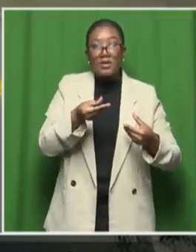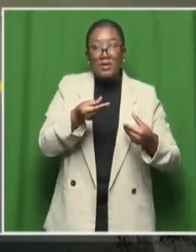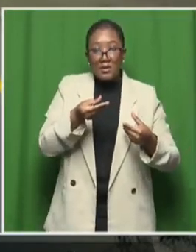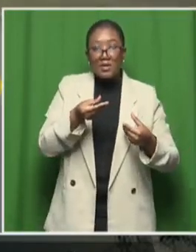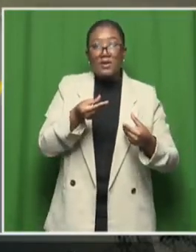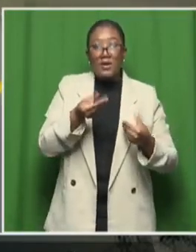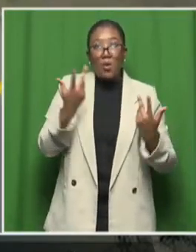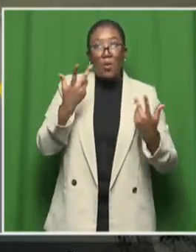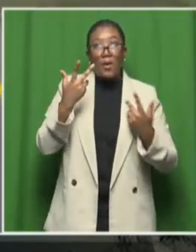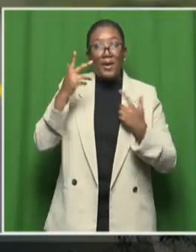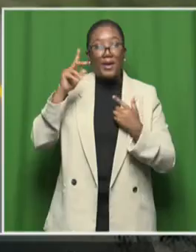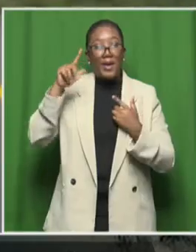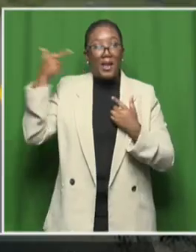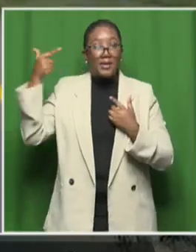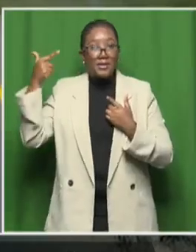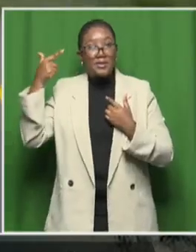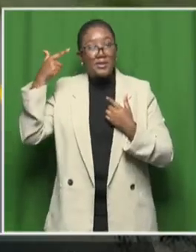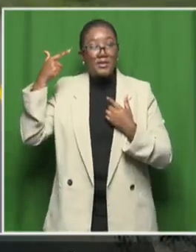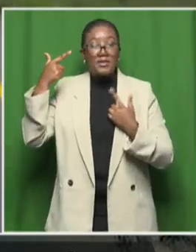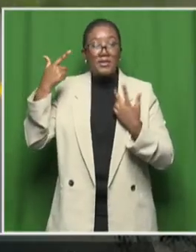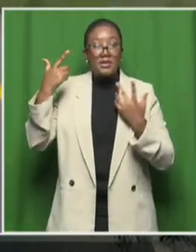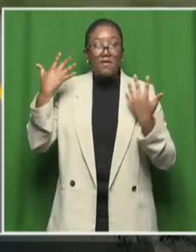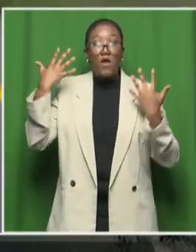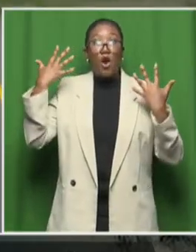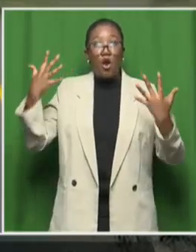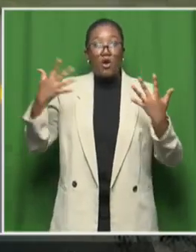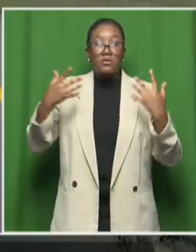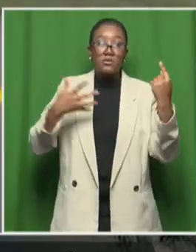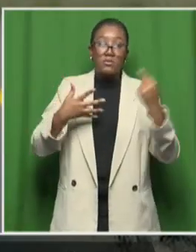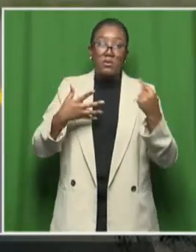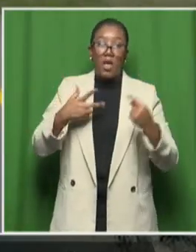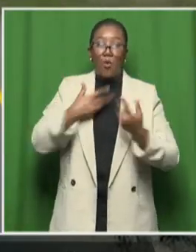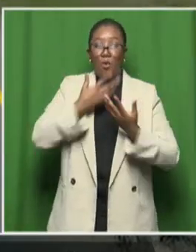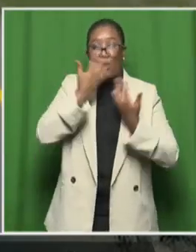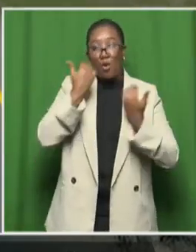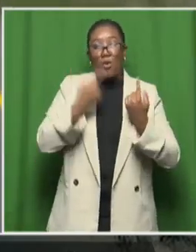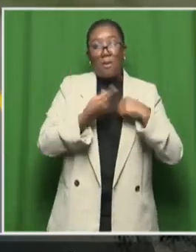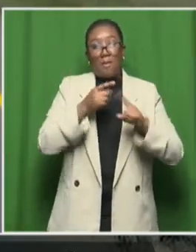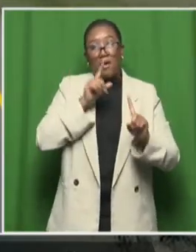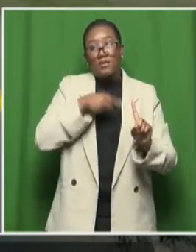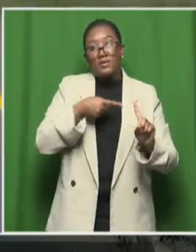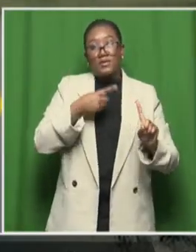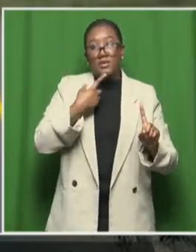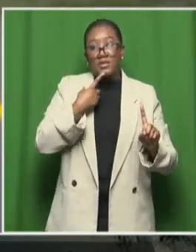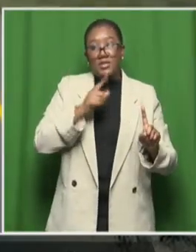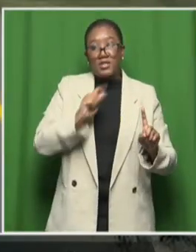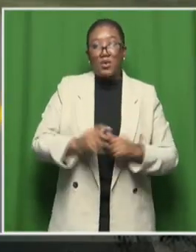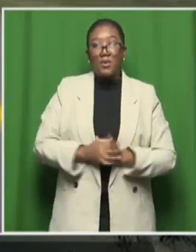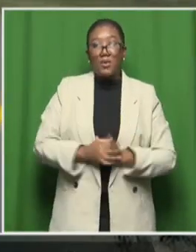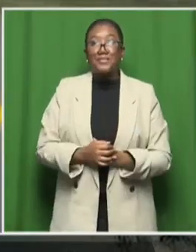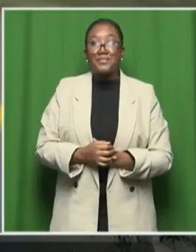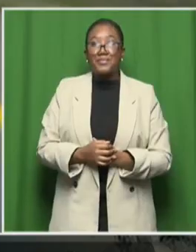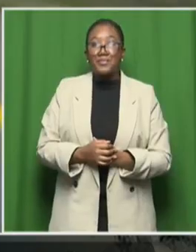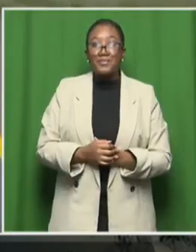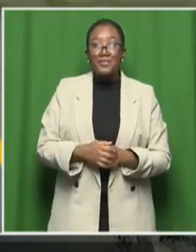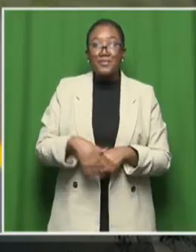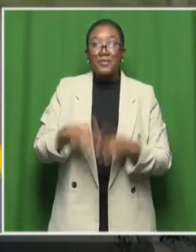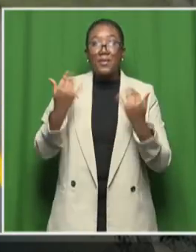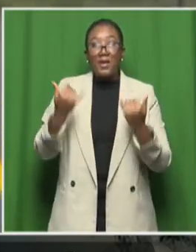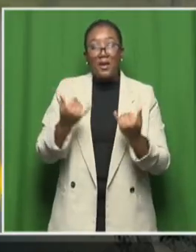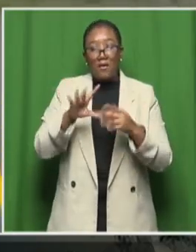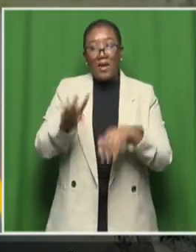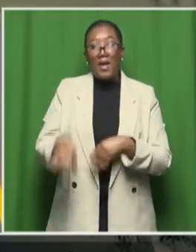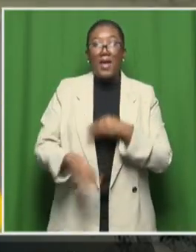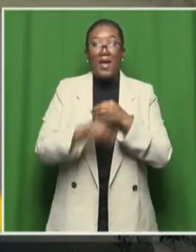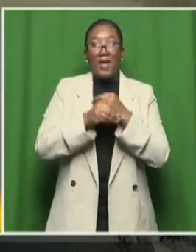in London. And therefore, there's a lot that we don't know about Tito. I want to pick up on Sophie's point about